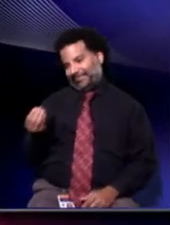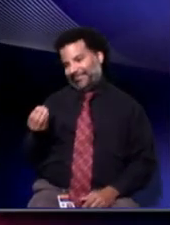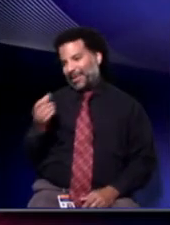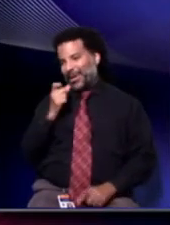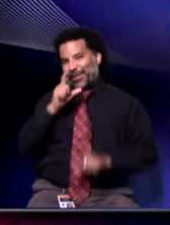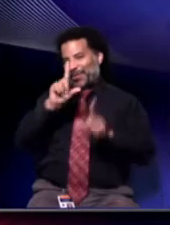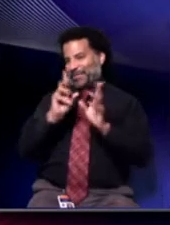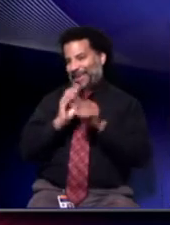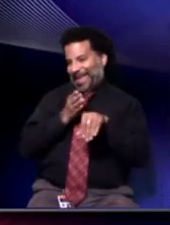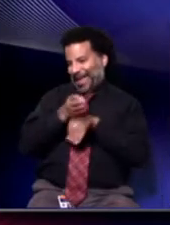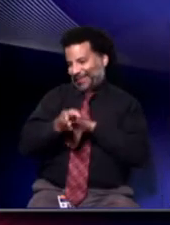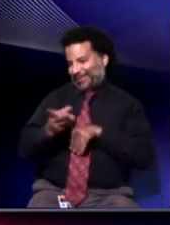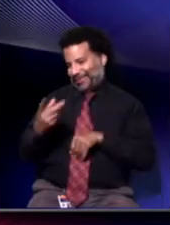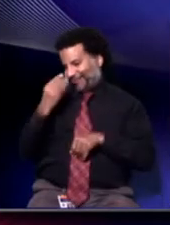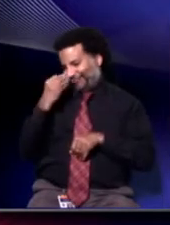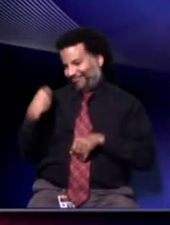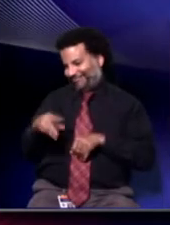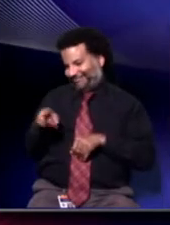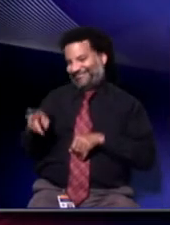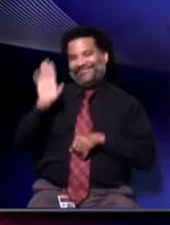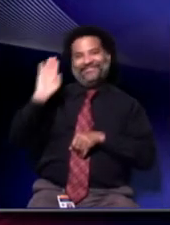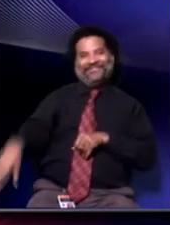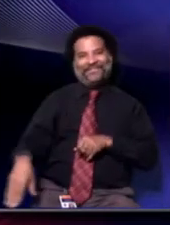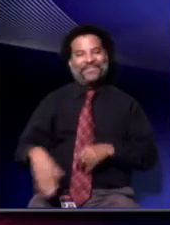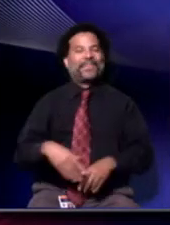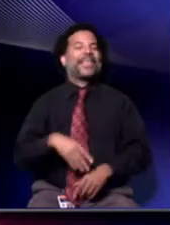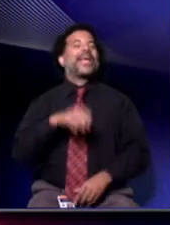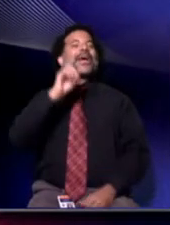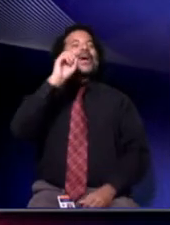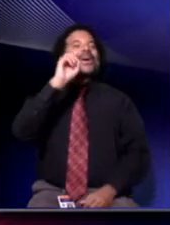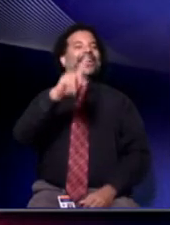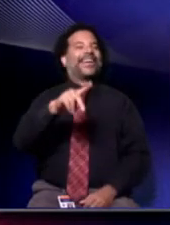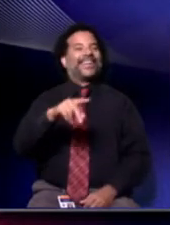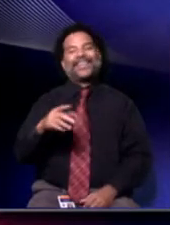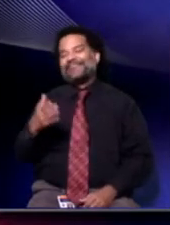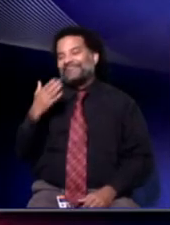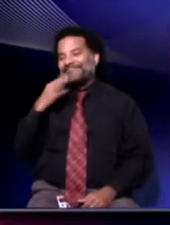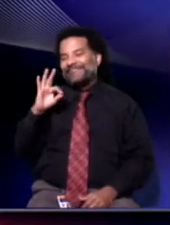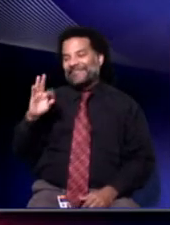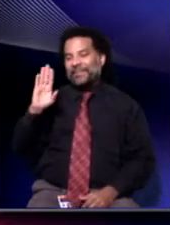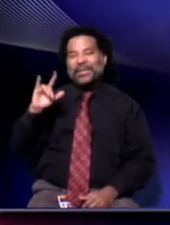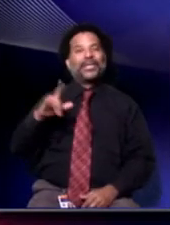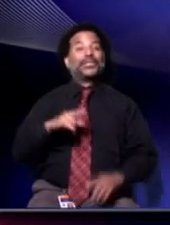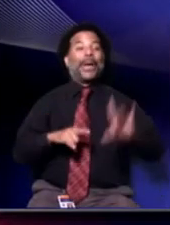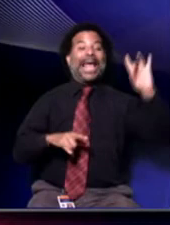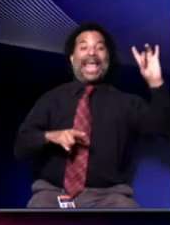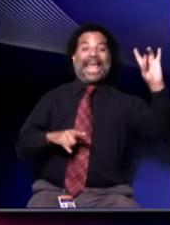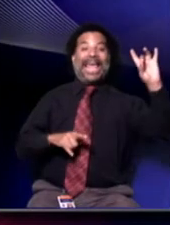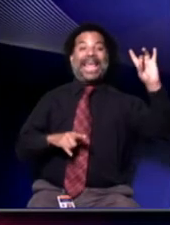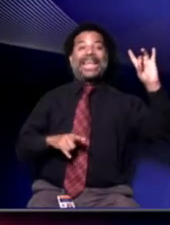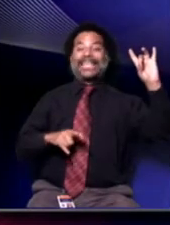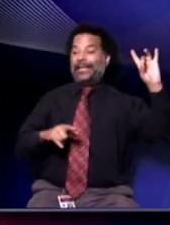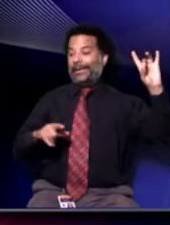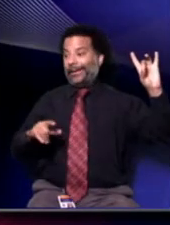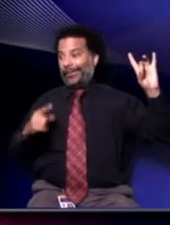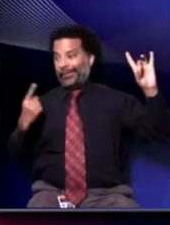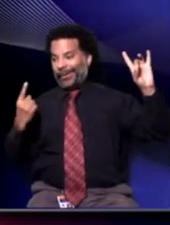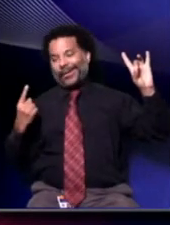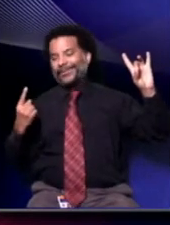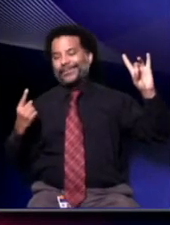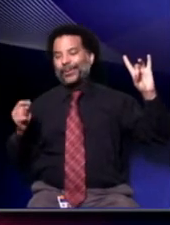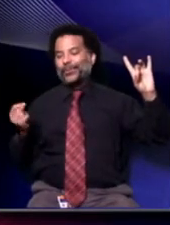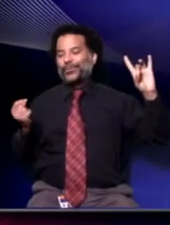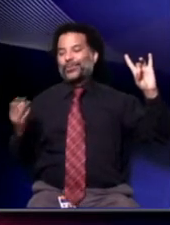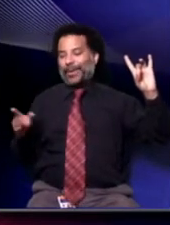meeting afterwards. All right, well, That was record good, Bill. 8-1 that Mr. Gibney is going to be remaining on the